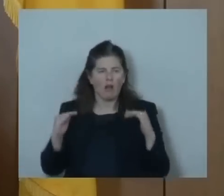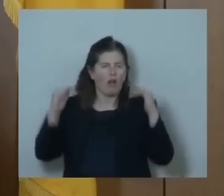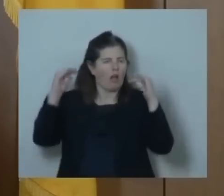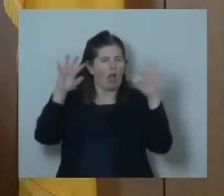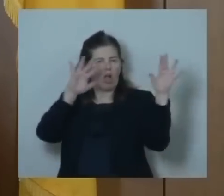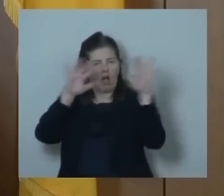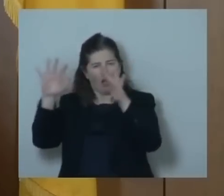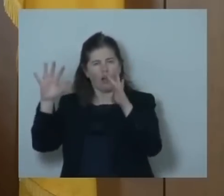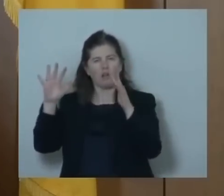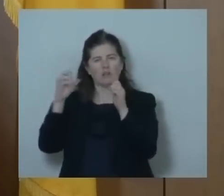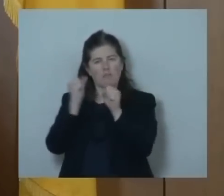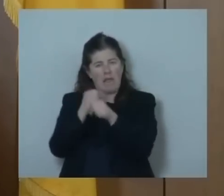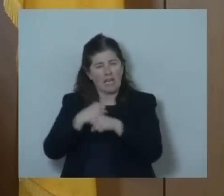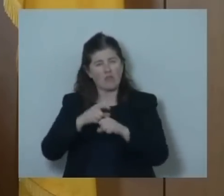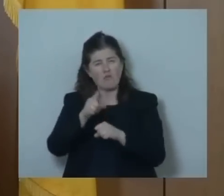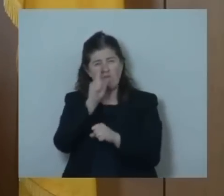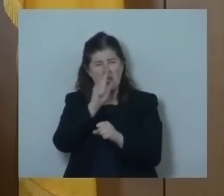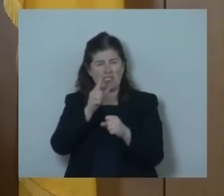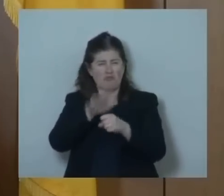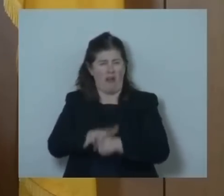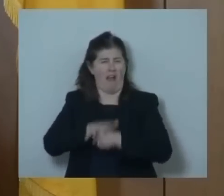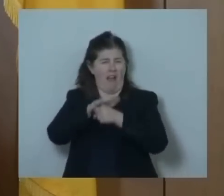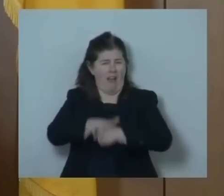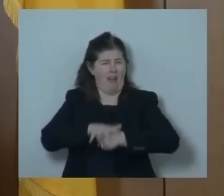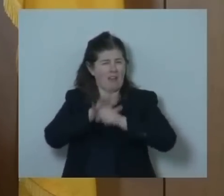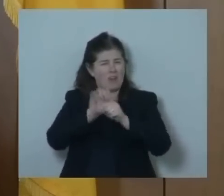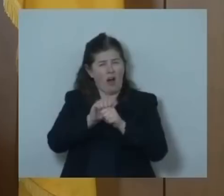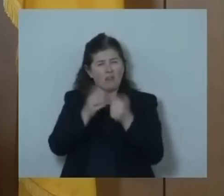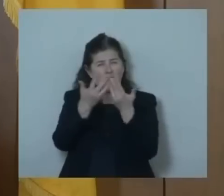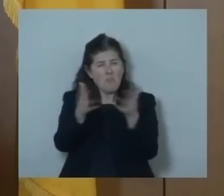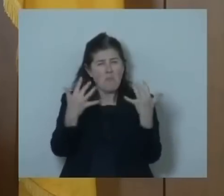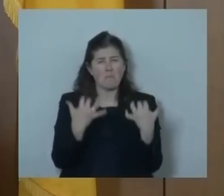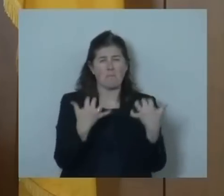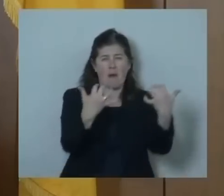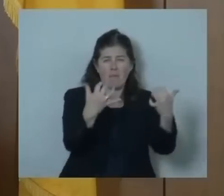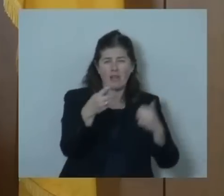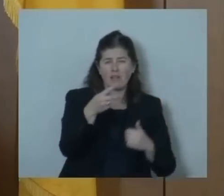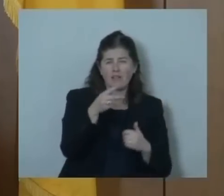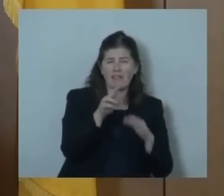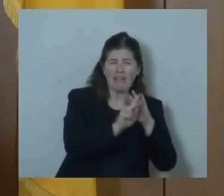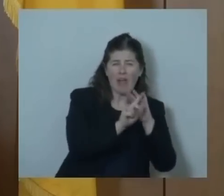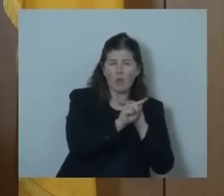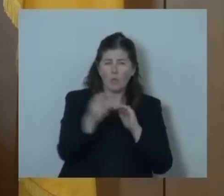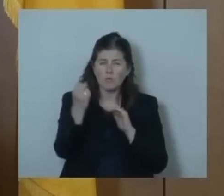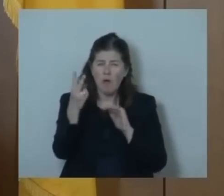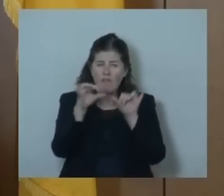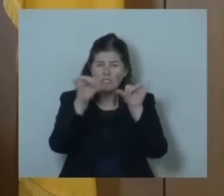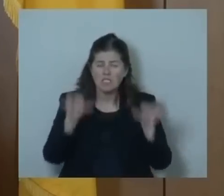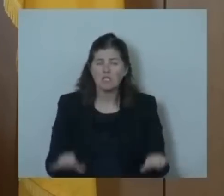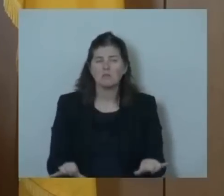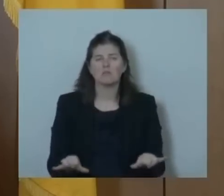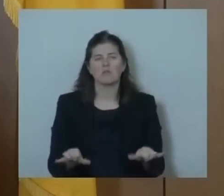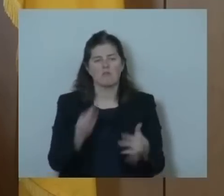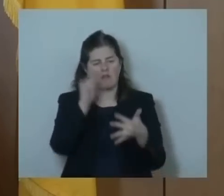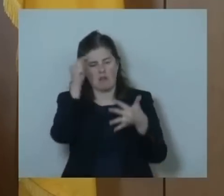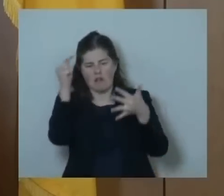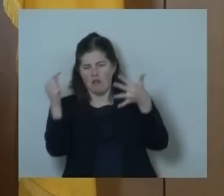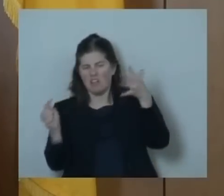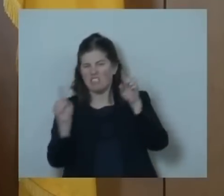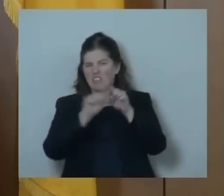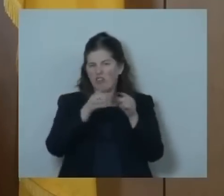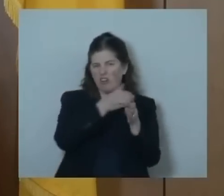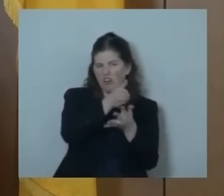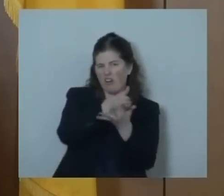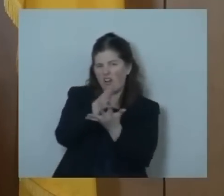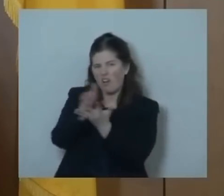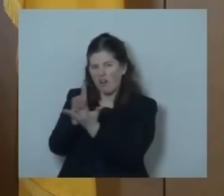institutions, that's creating real stresses on your public education, K through 12 systems, and any number of other areas.